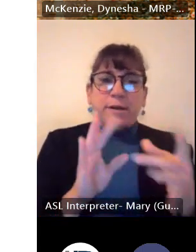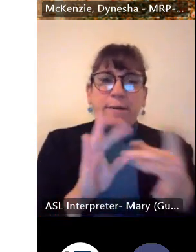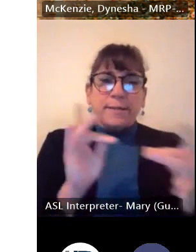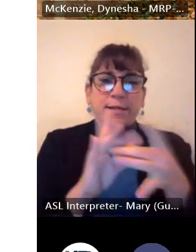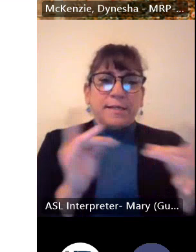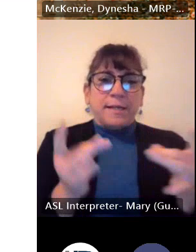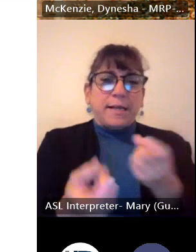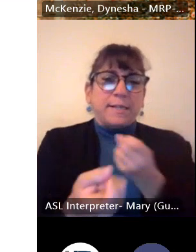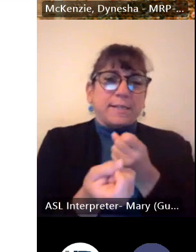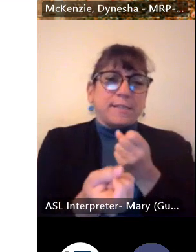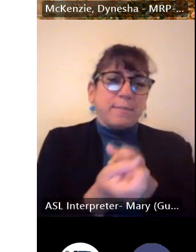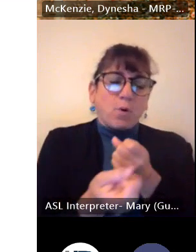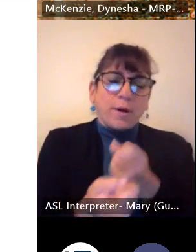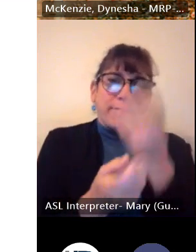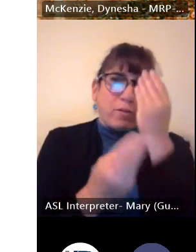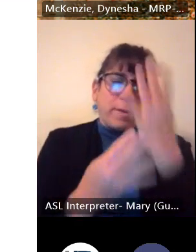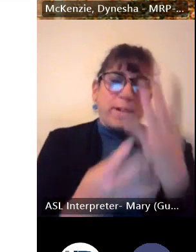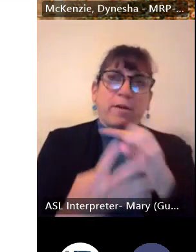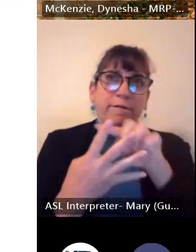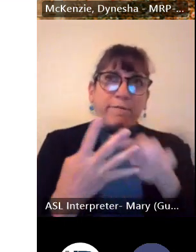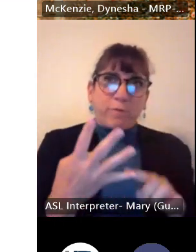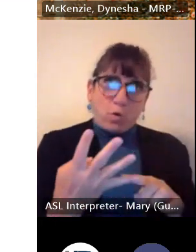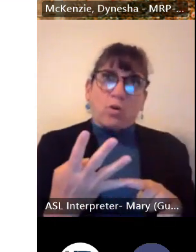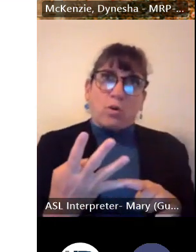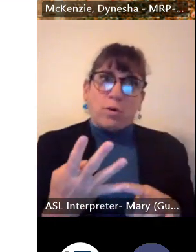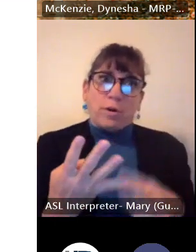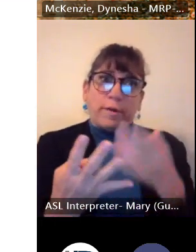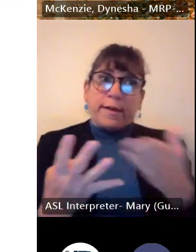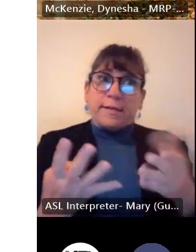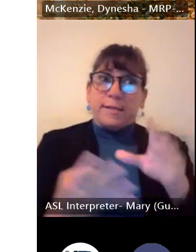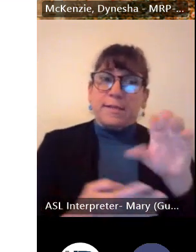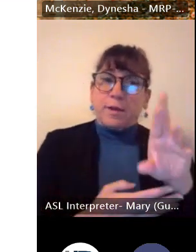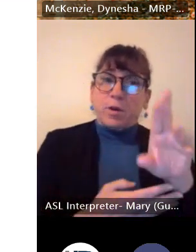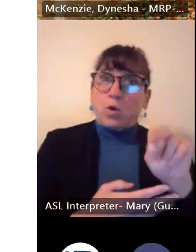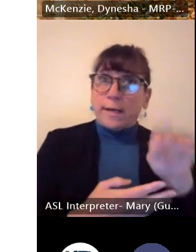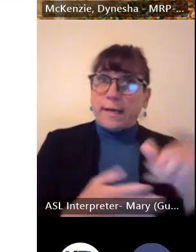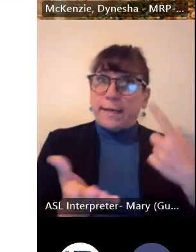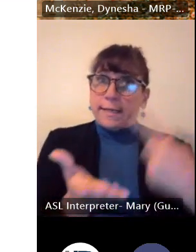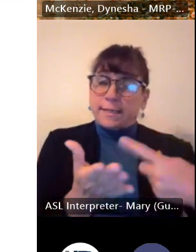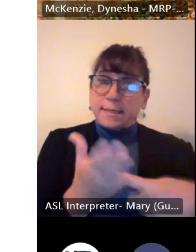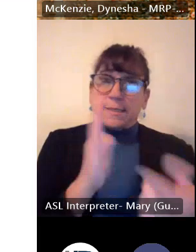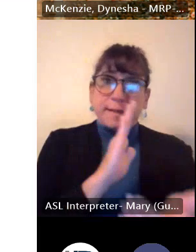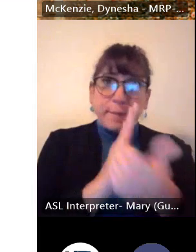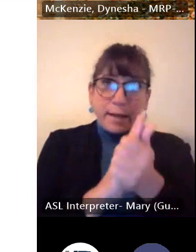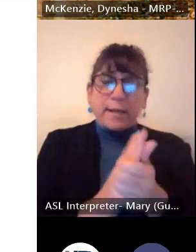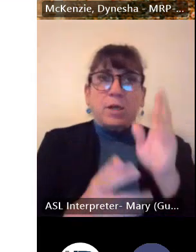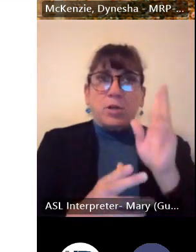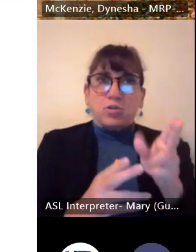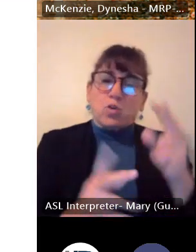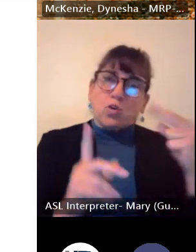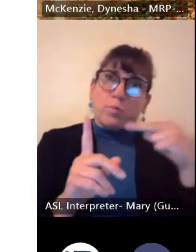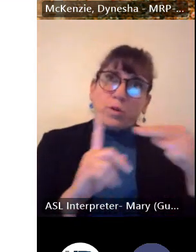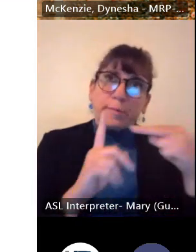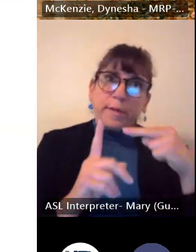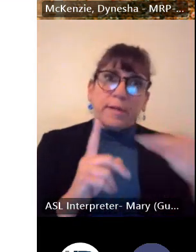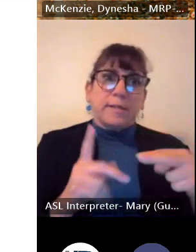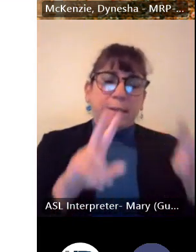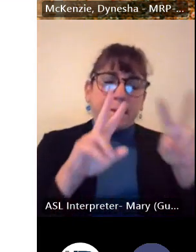information. So there's 4 volumes that Courtney went over earlier on the budget, the appendix, historical perspectives, analytic